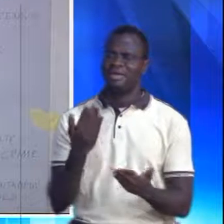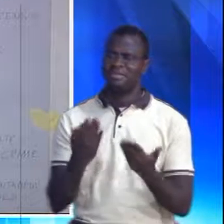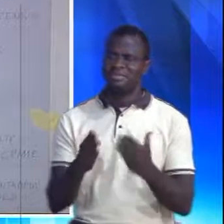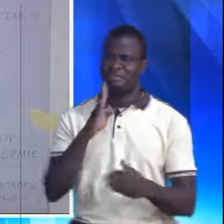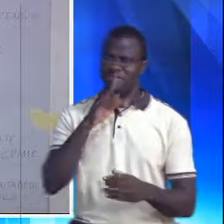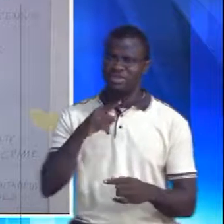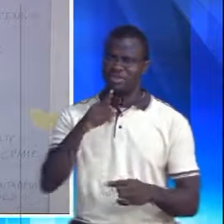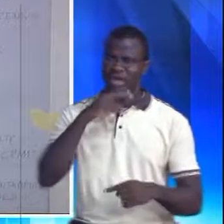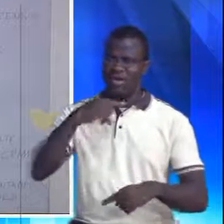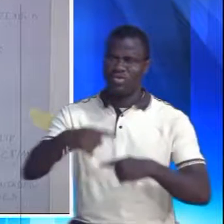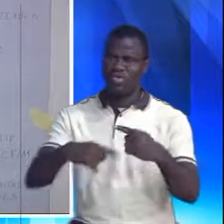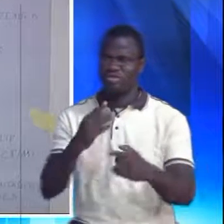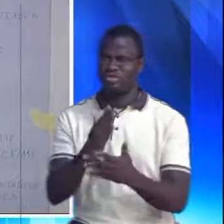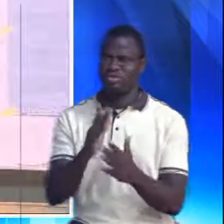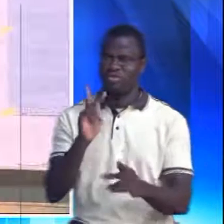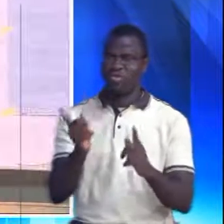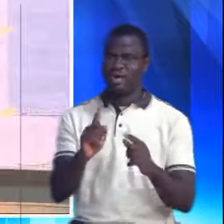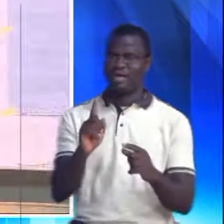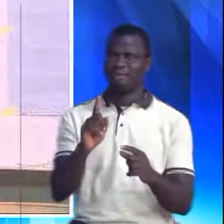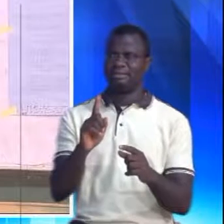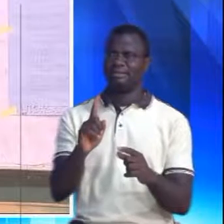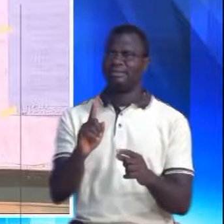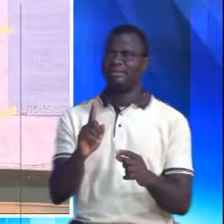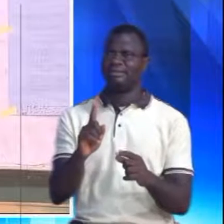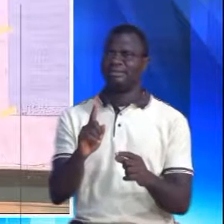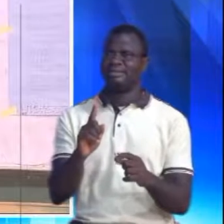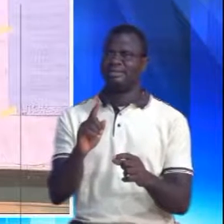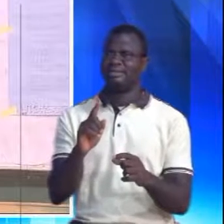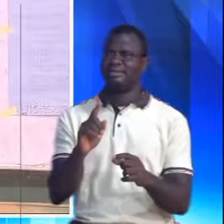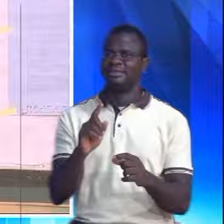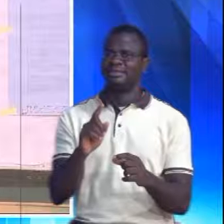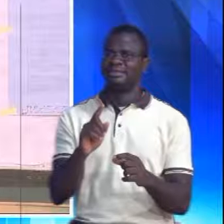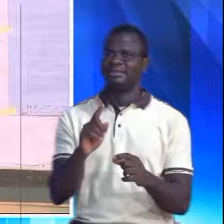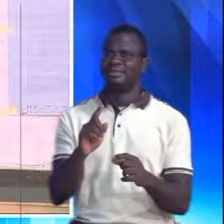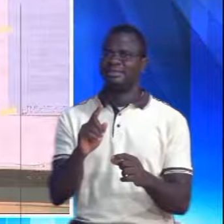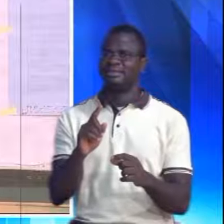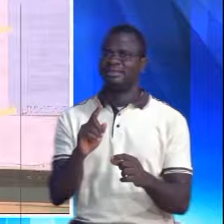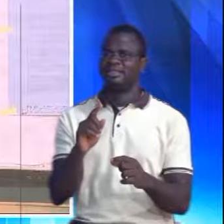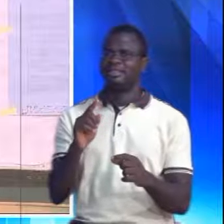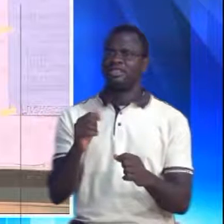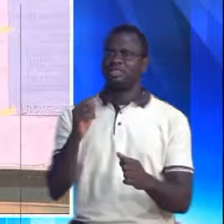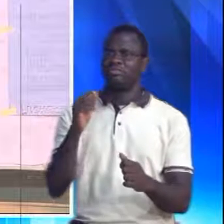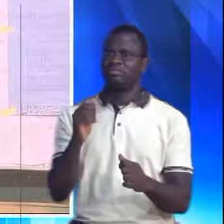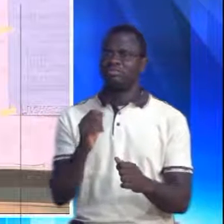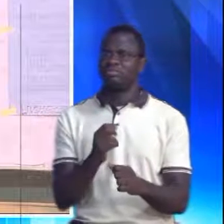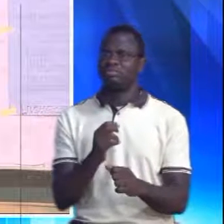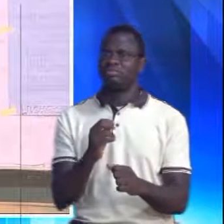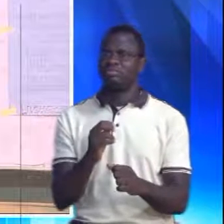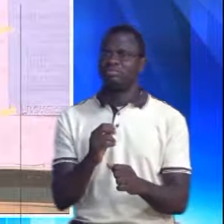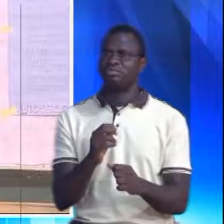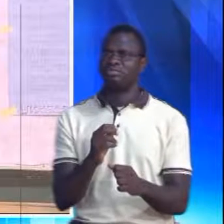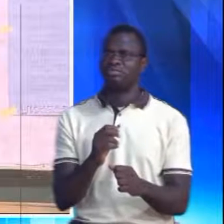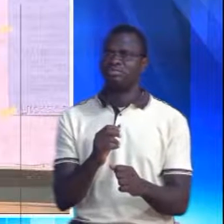Not say because you want to claim your right, you are encroaching upon the right of fellow citizens. The law will not allow that. For example,